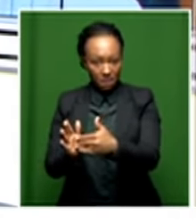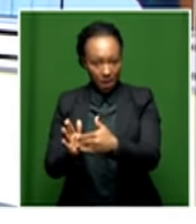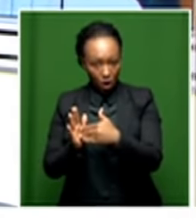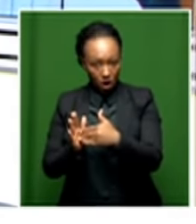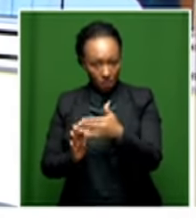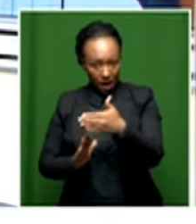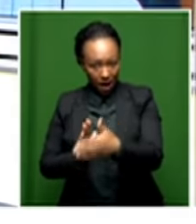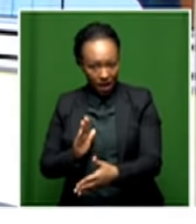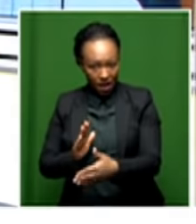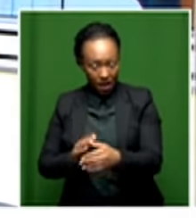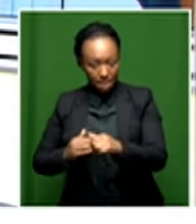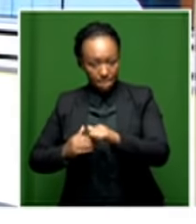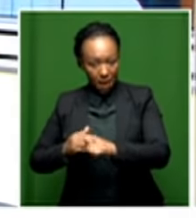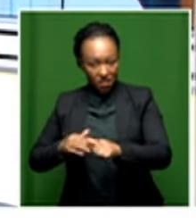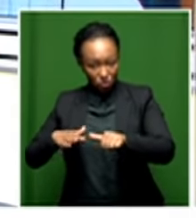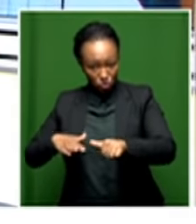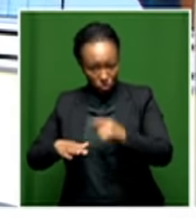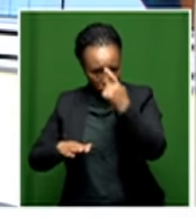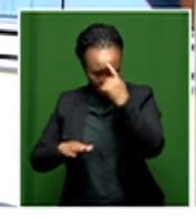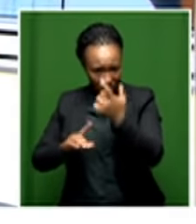it's attainable?